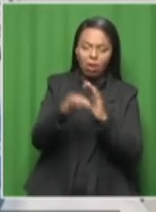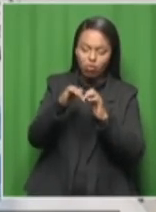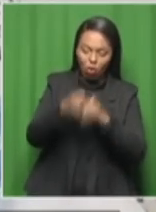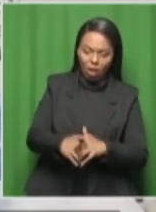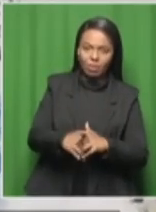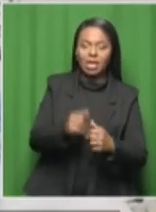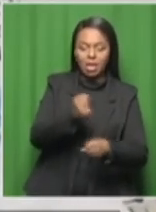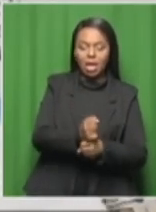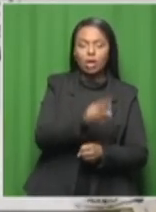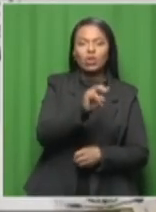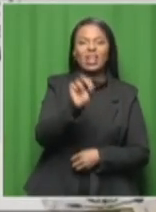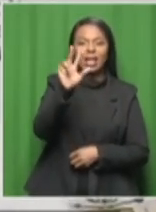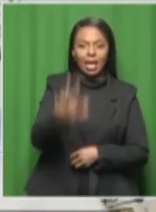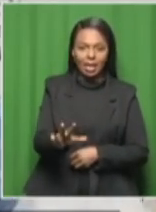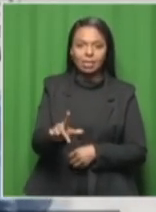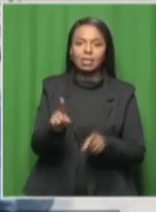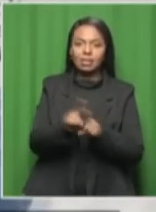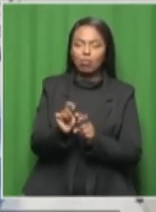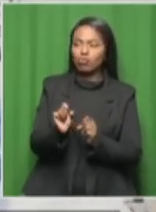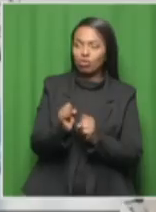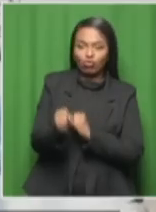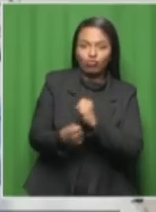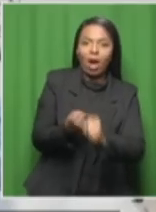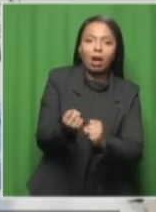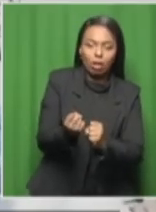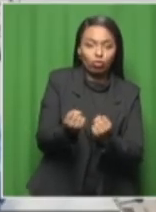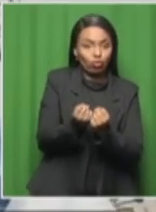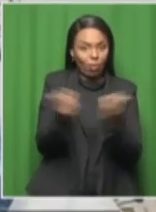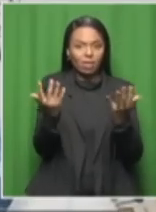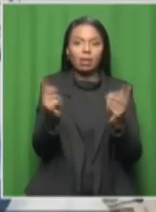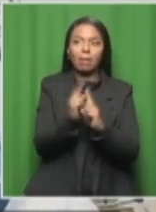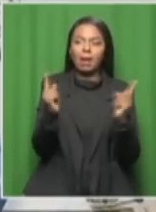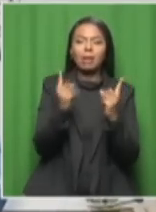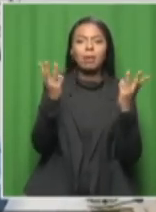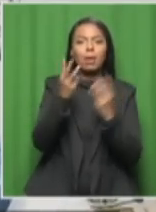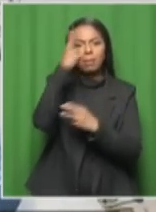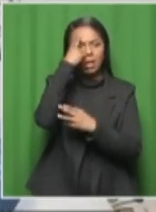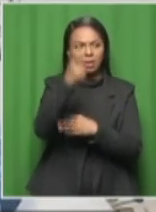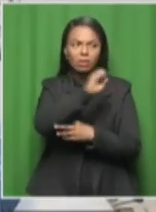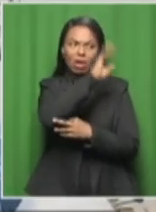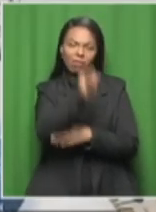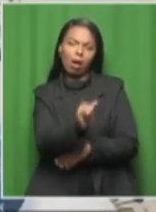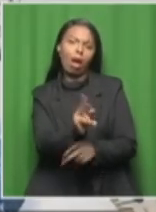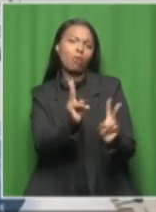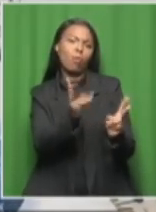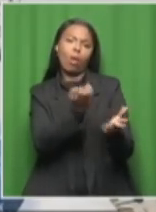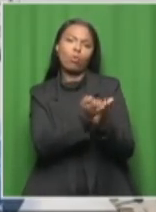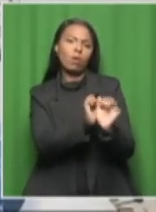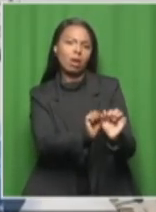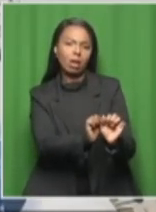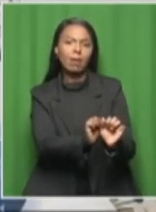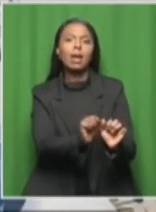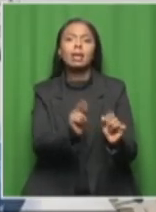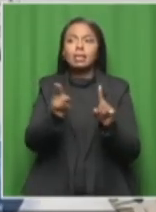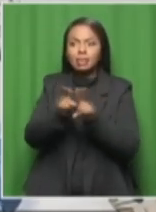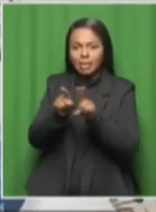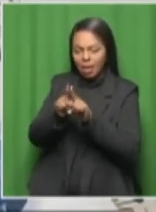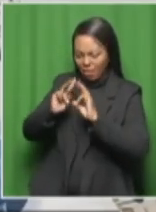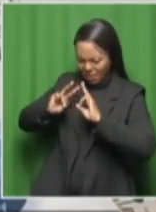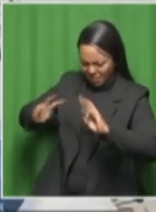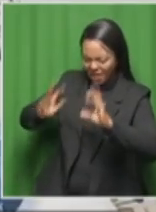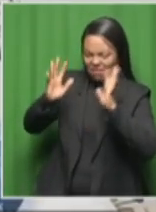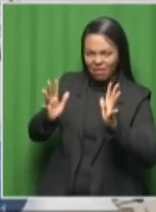also suffered a lot, but people believe South Africa was still stable. We also went into a recession, by the way,